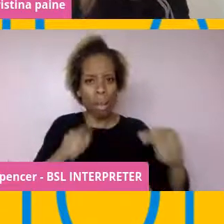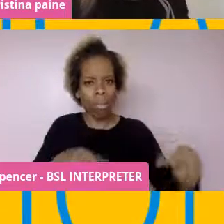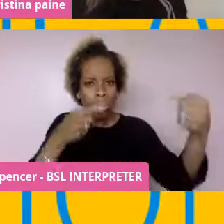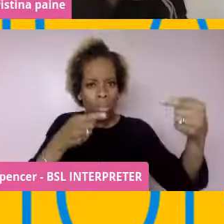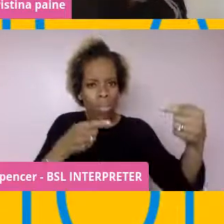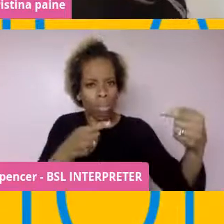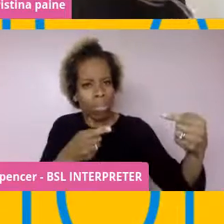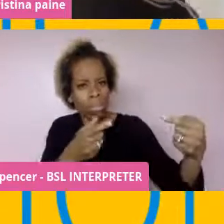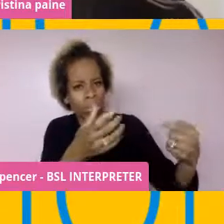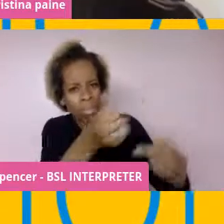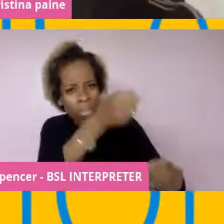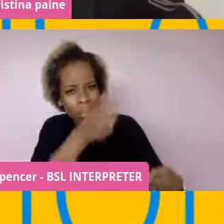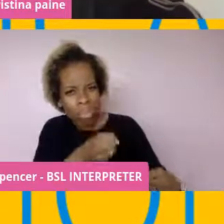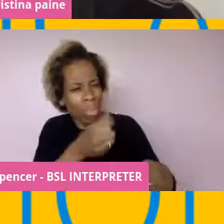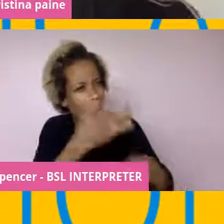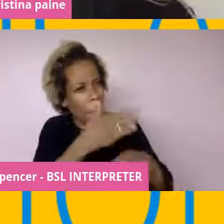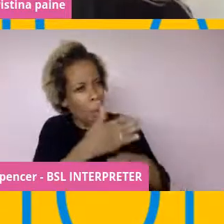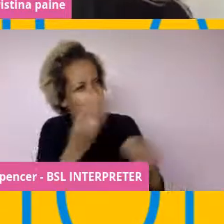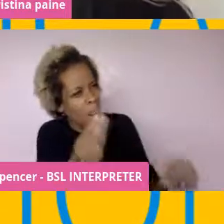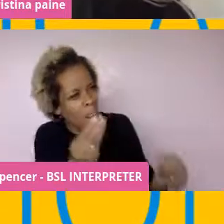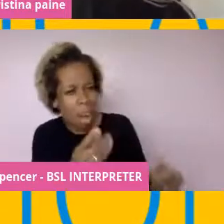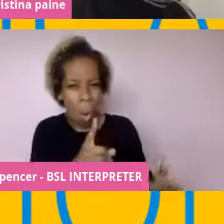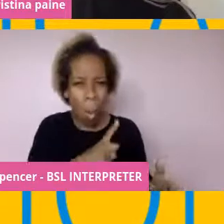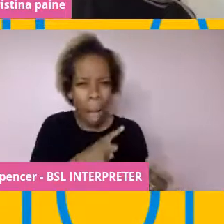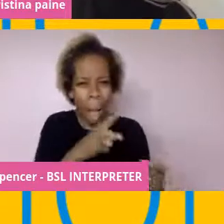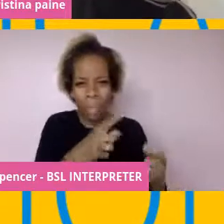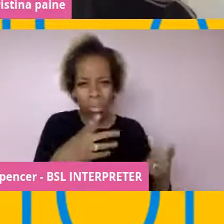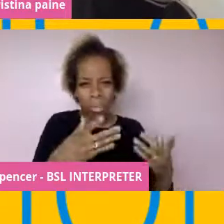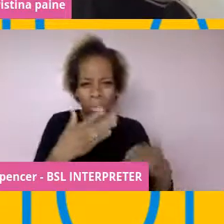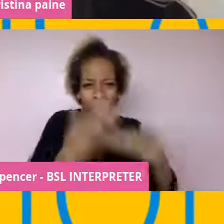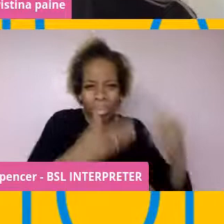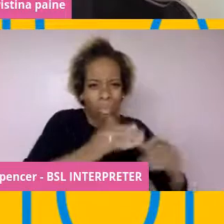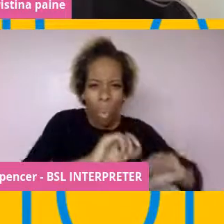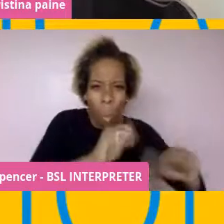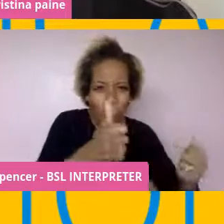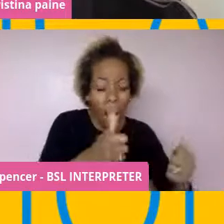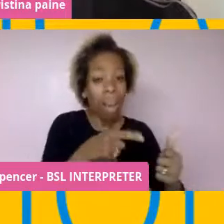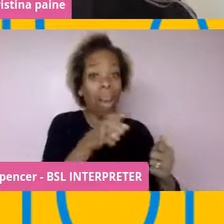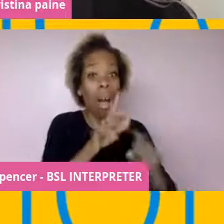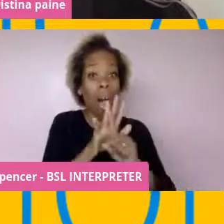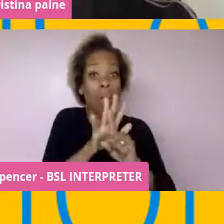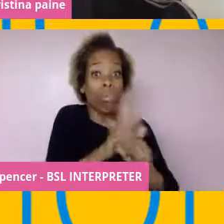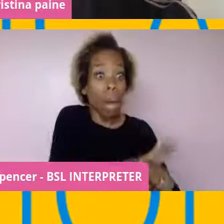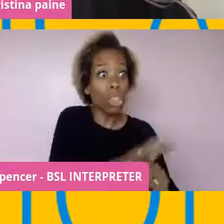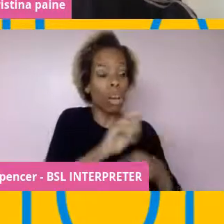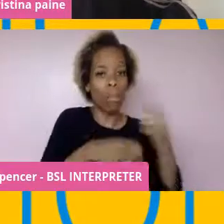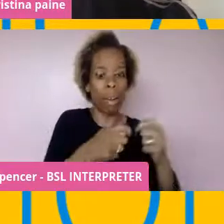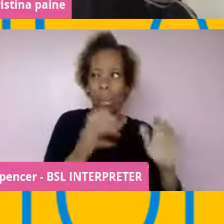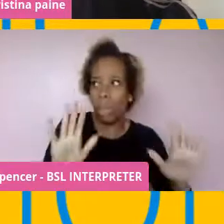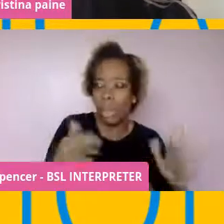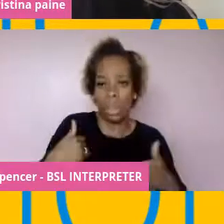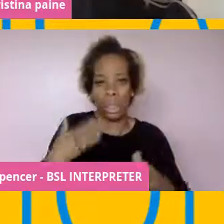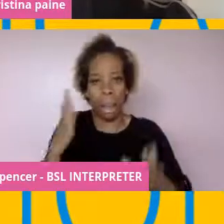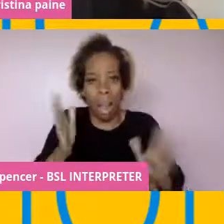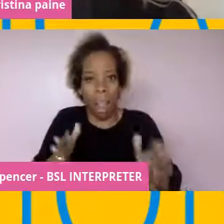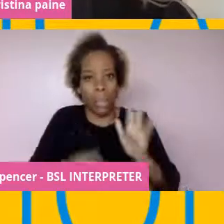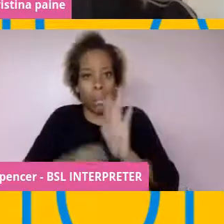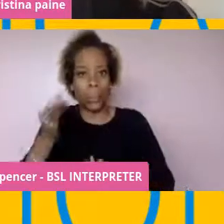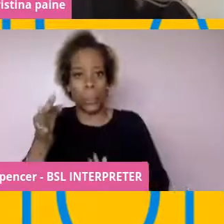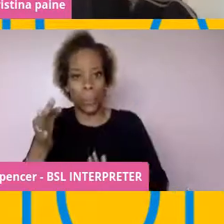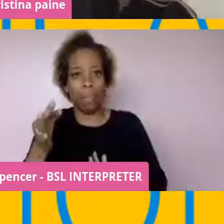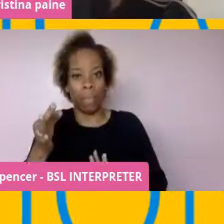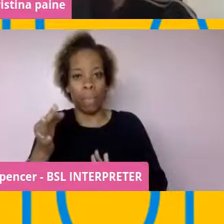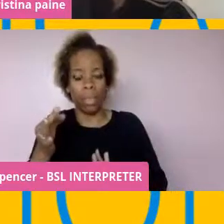in this crisis, and we will help to intensify the pressure on them to act properly. So although everybody may feel, oh, I'm just